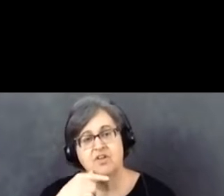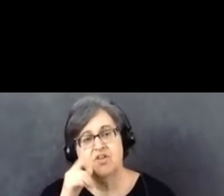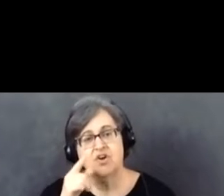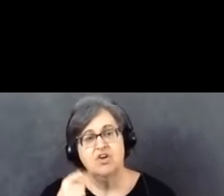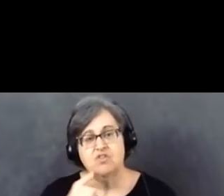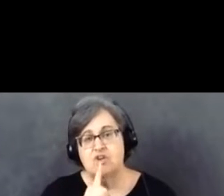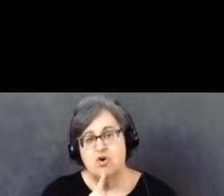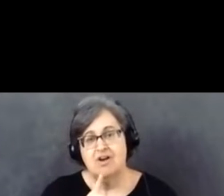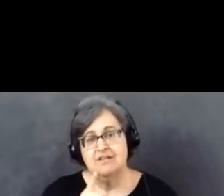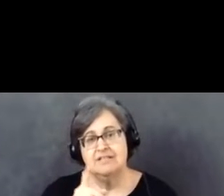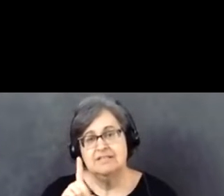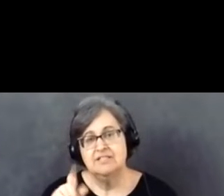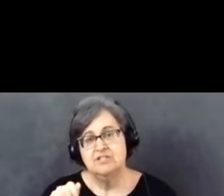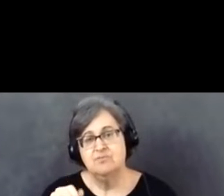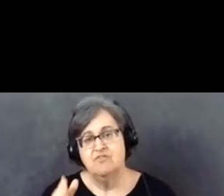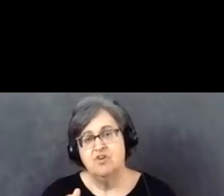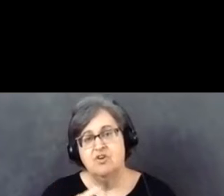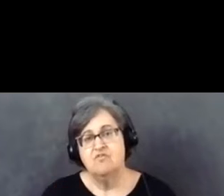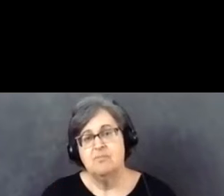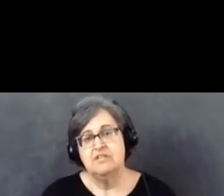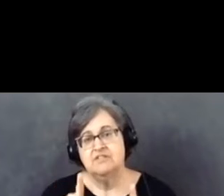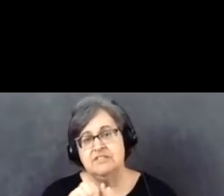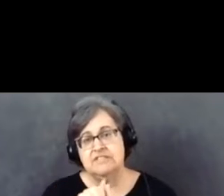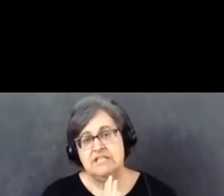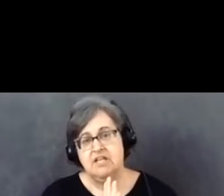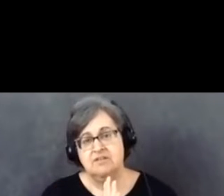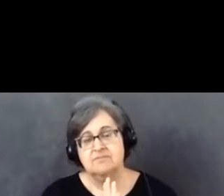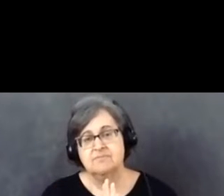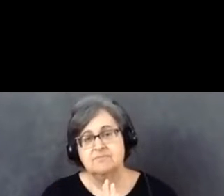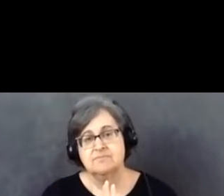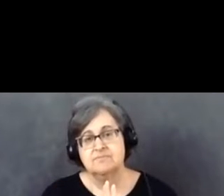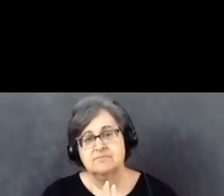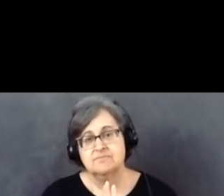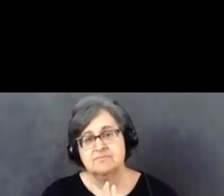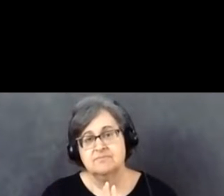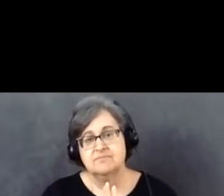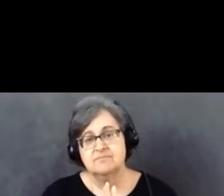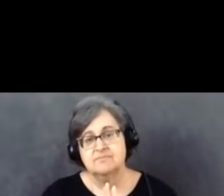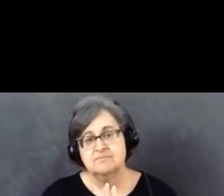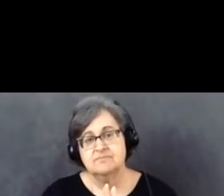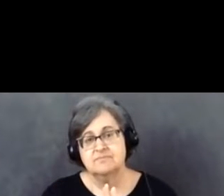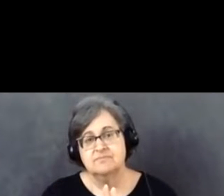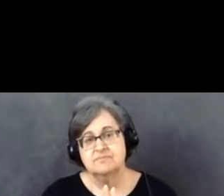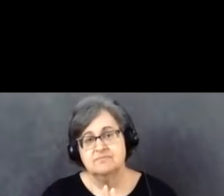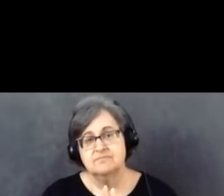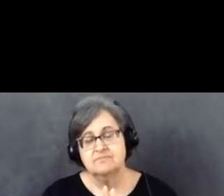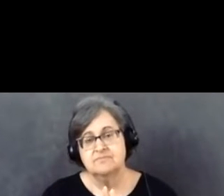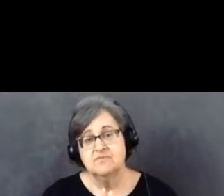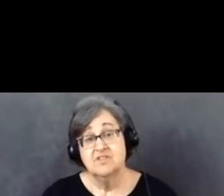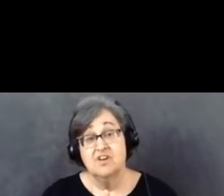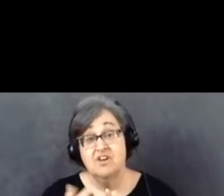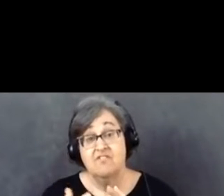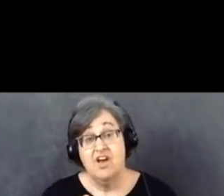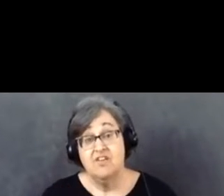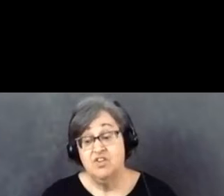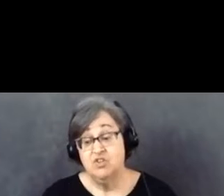disability provider. They're actually from a different state, and they are half of what they were 5 years